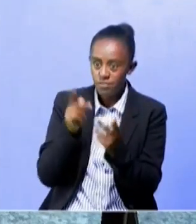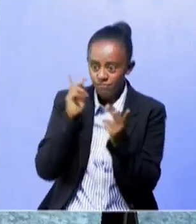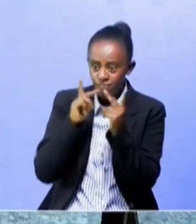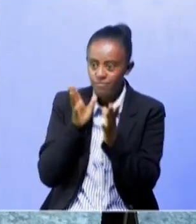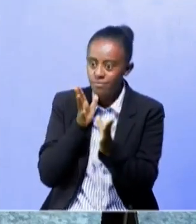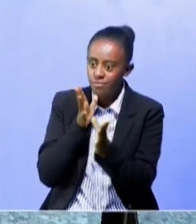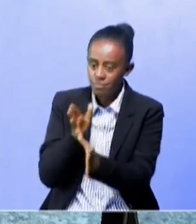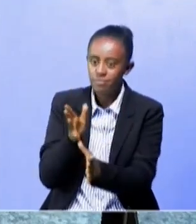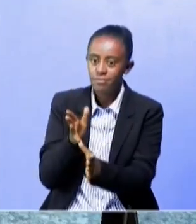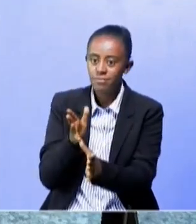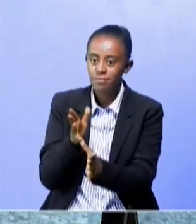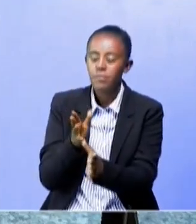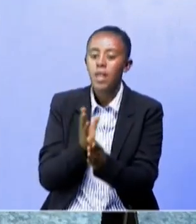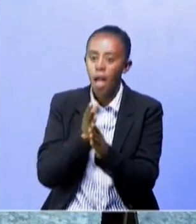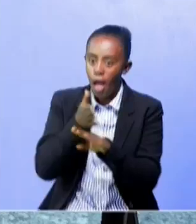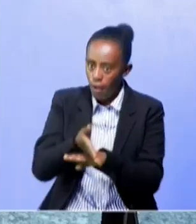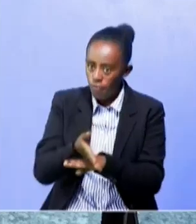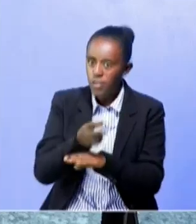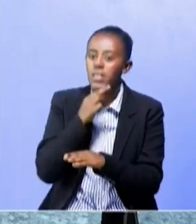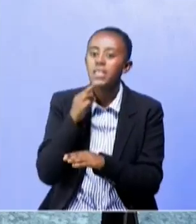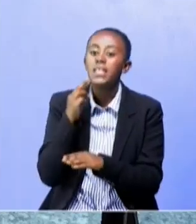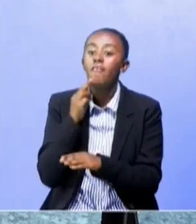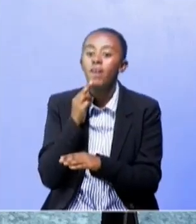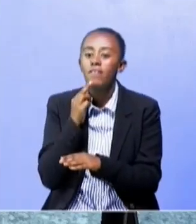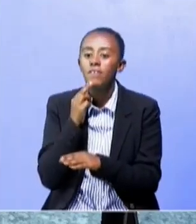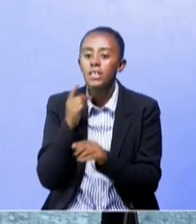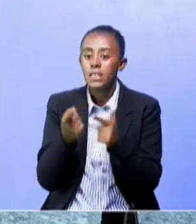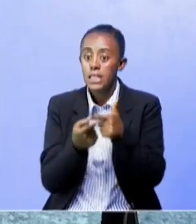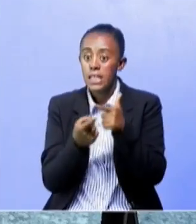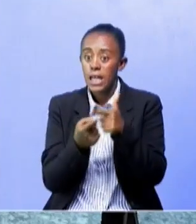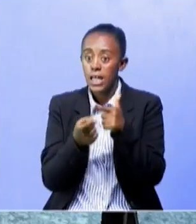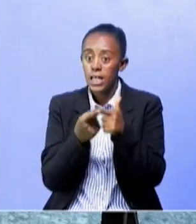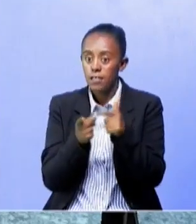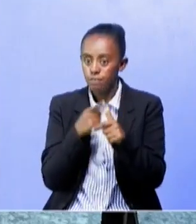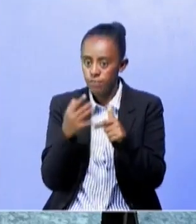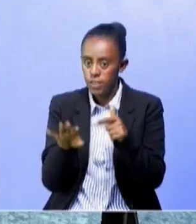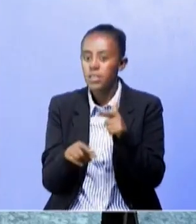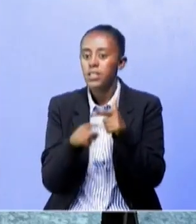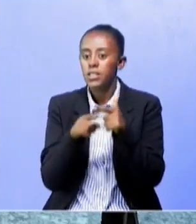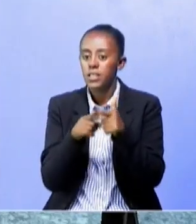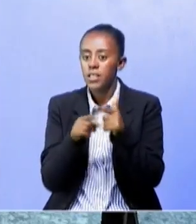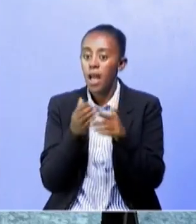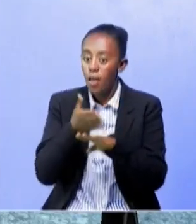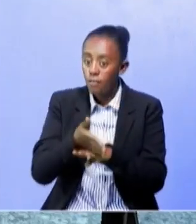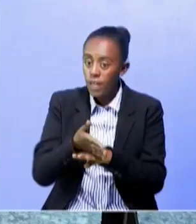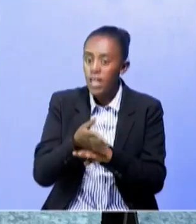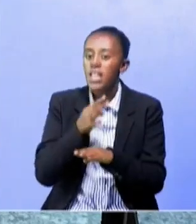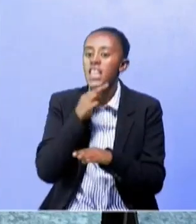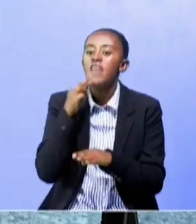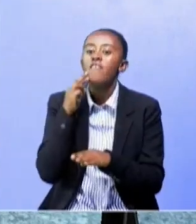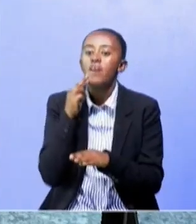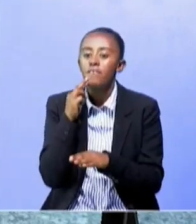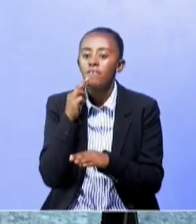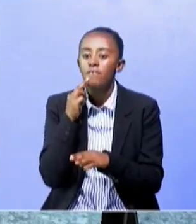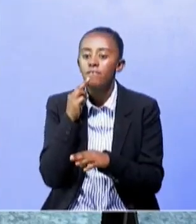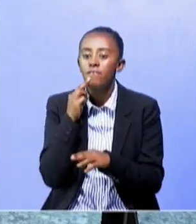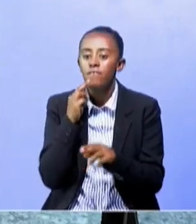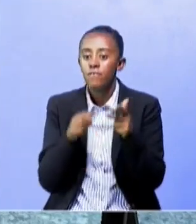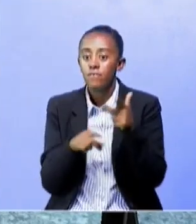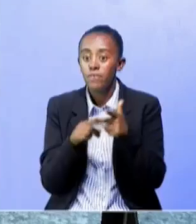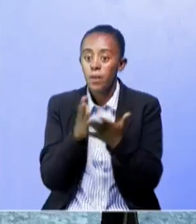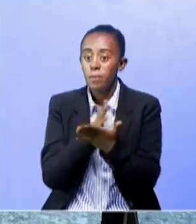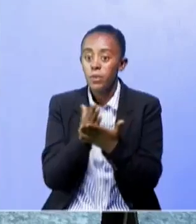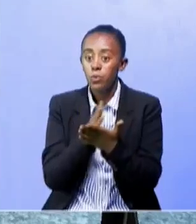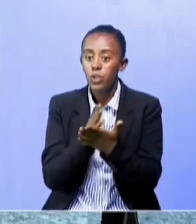This is after the verb, the second function of adverbs of frequency, after the verb. And finally, between